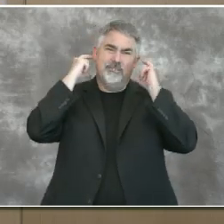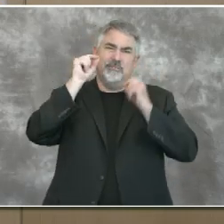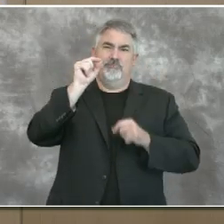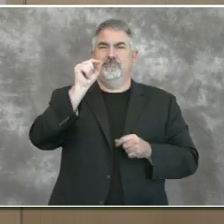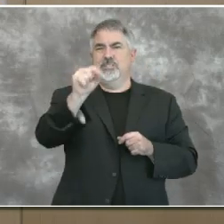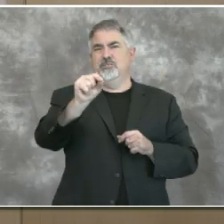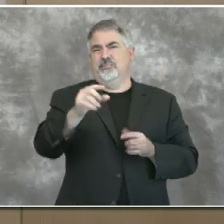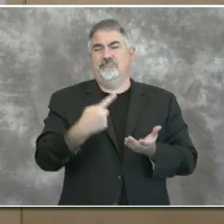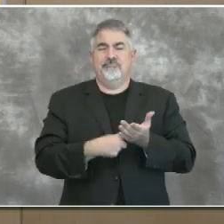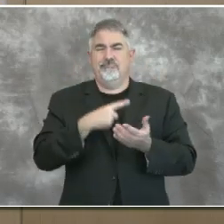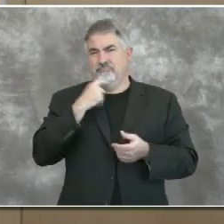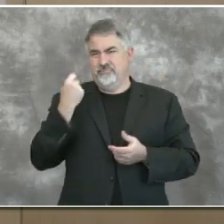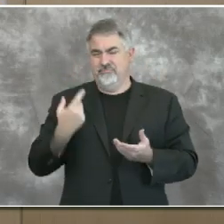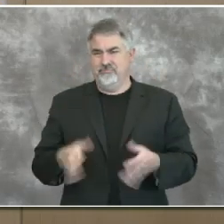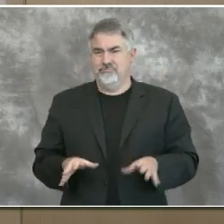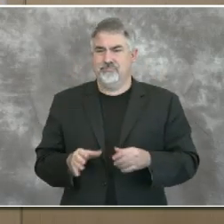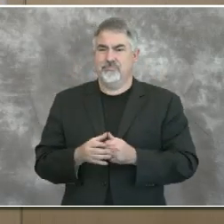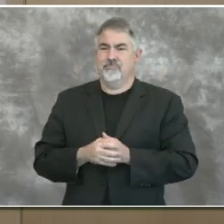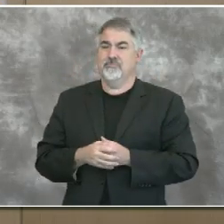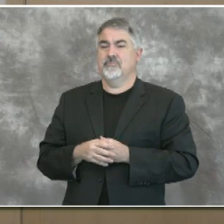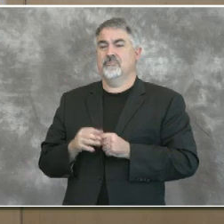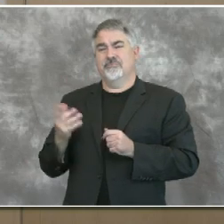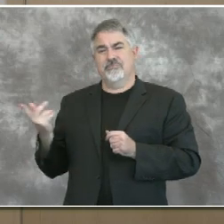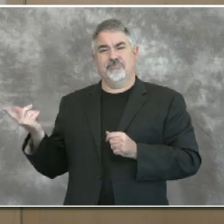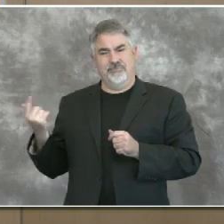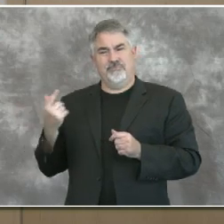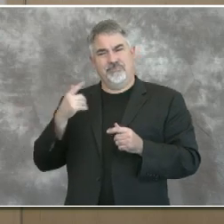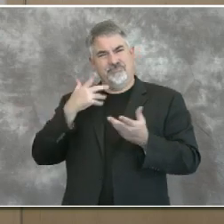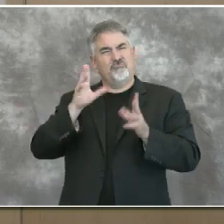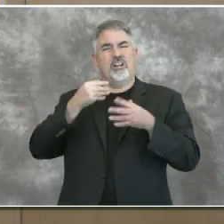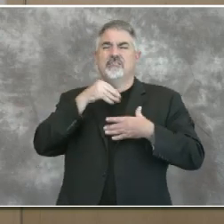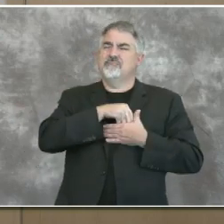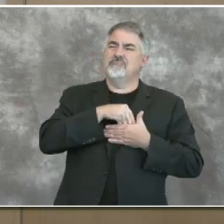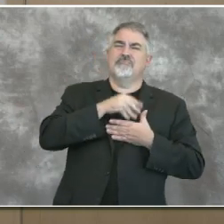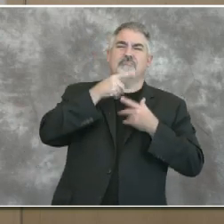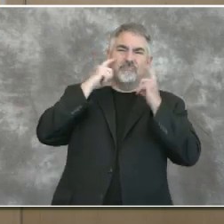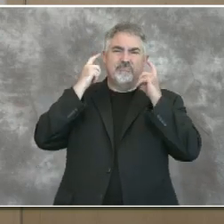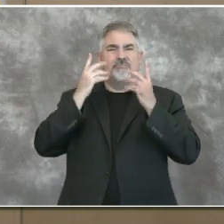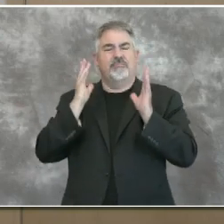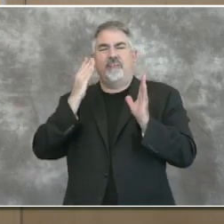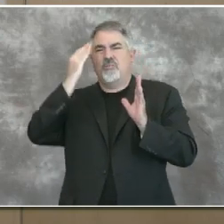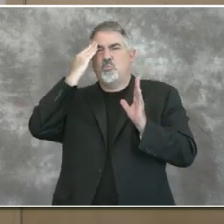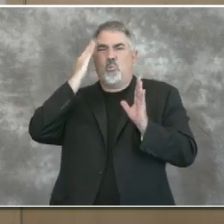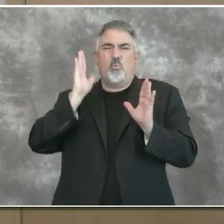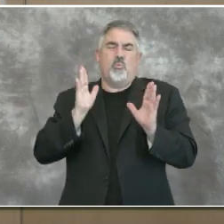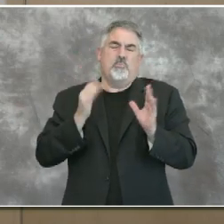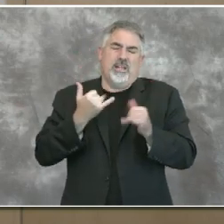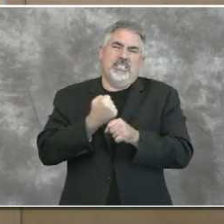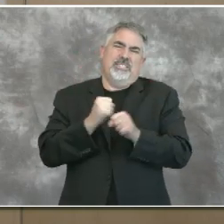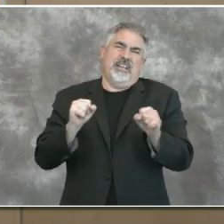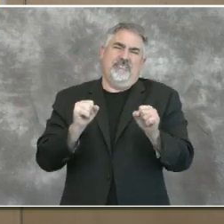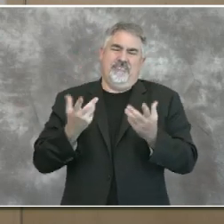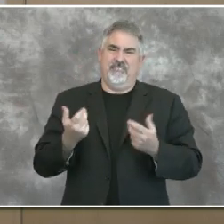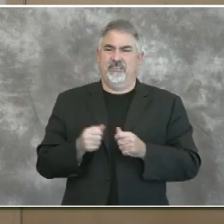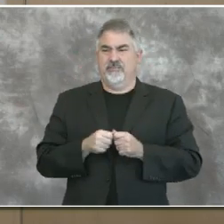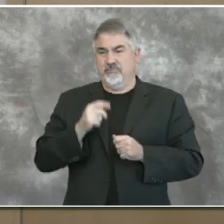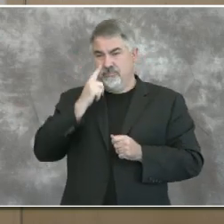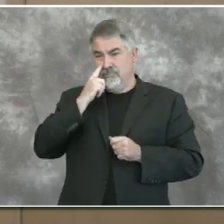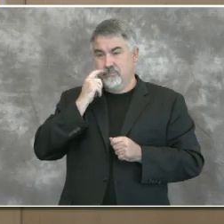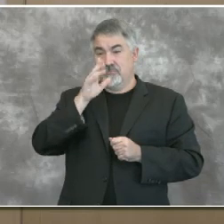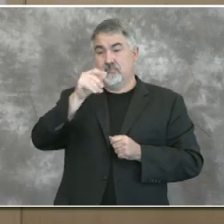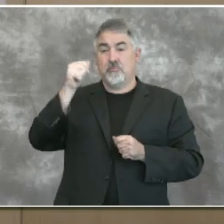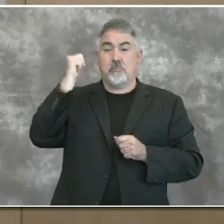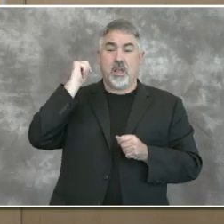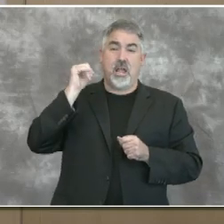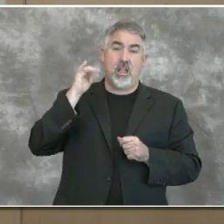cover your face and have it available and ready. If you are, say, in your yard or and the neighbors